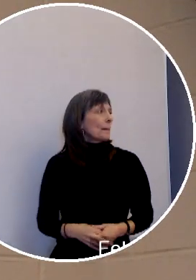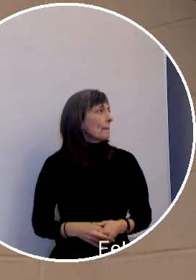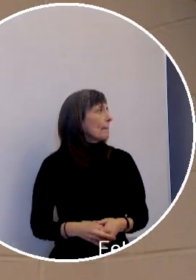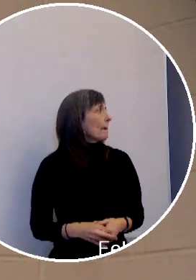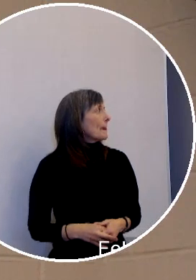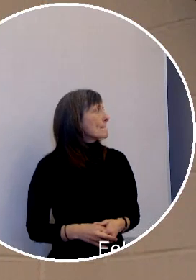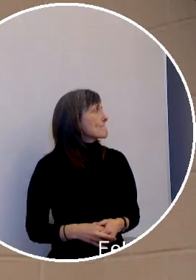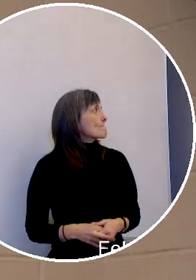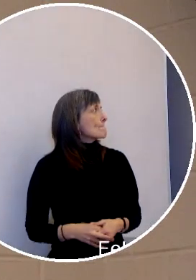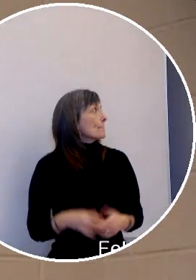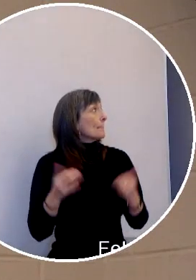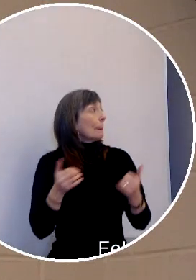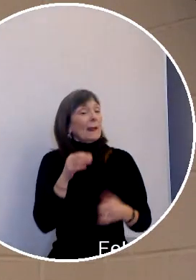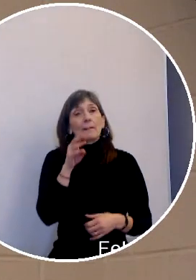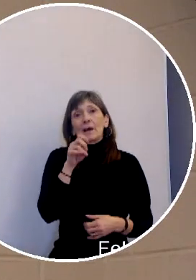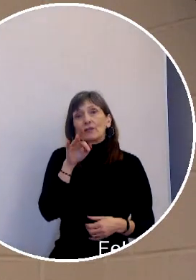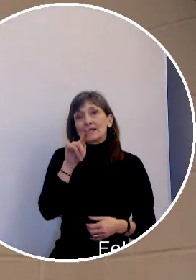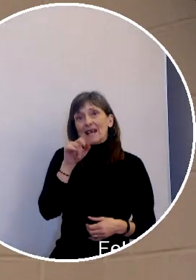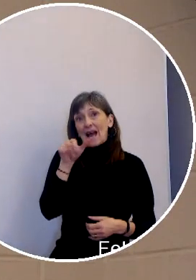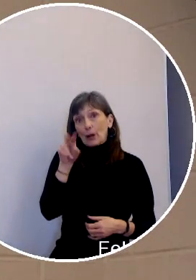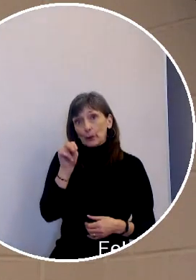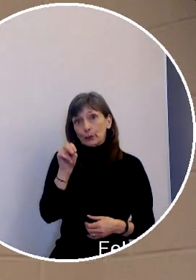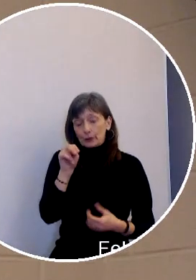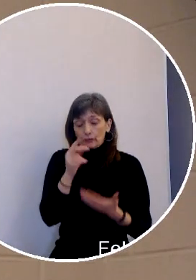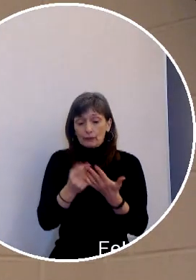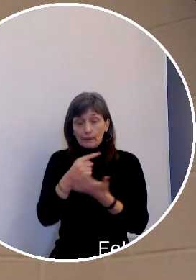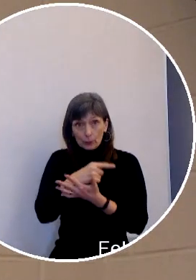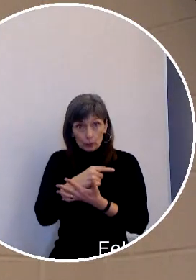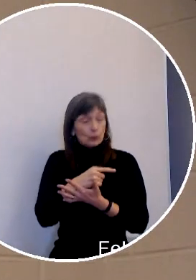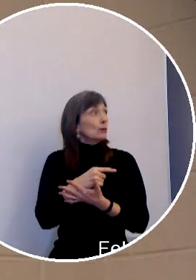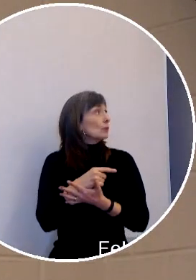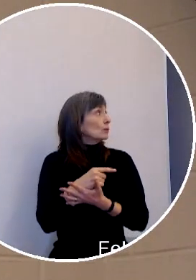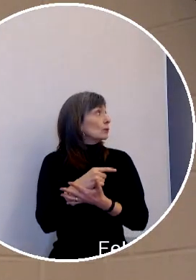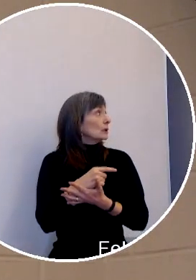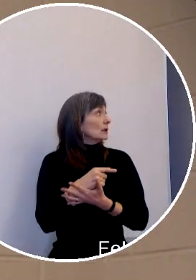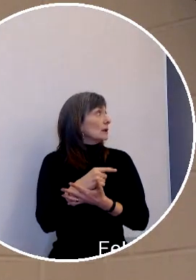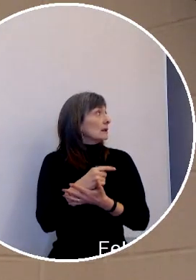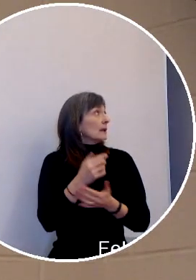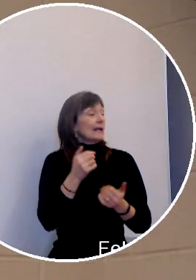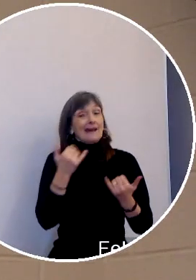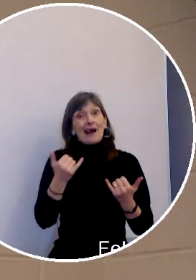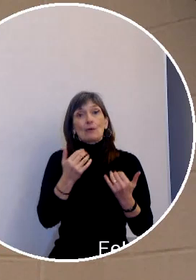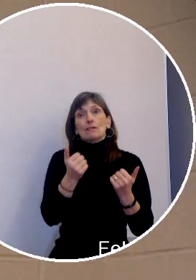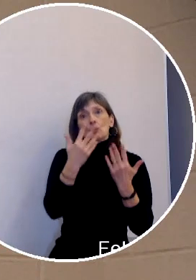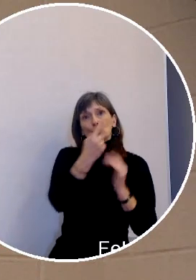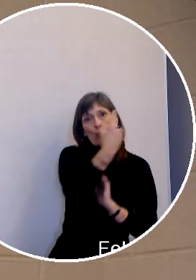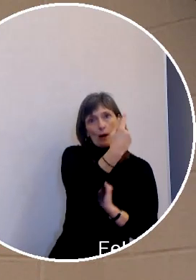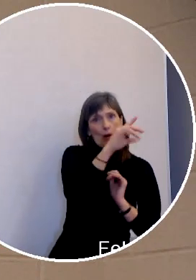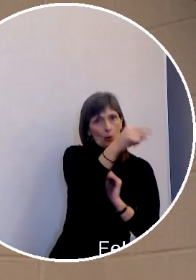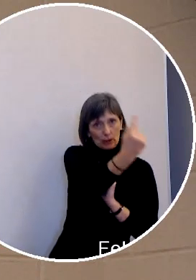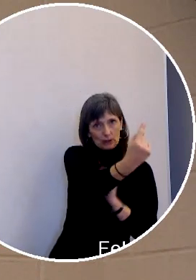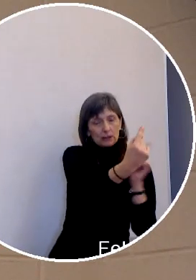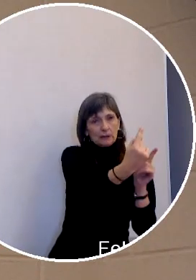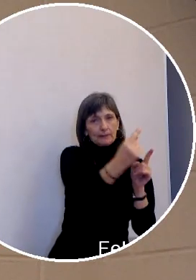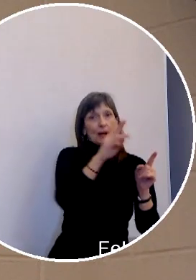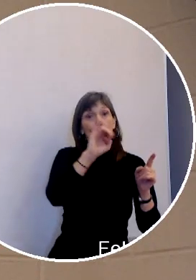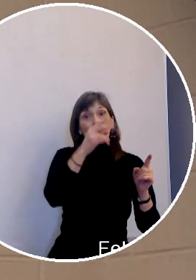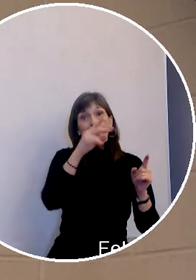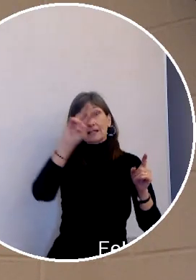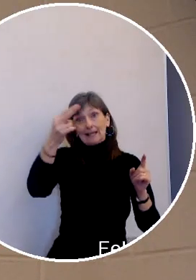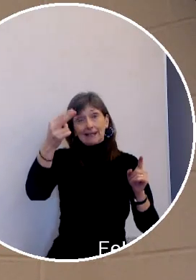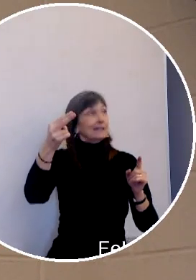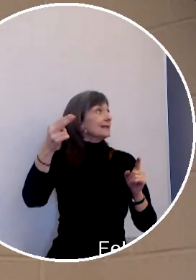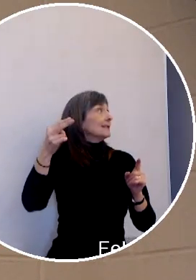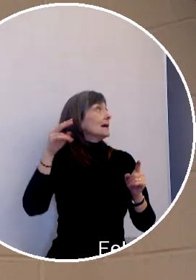the Marystown Central High School System Review pertaining to Motion 1 only now on Monday, March 2nd